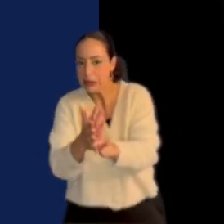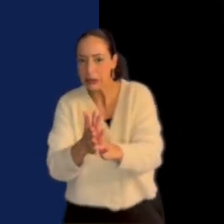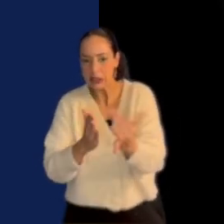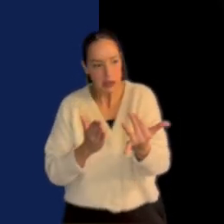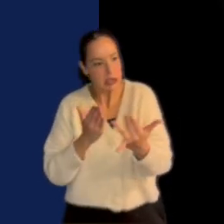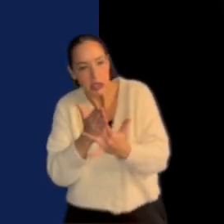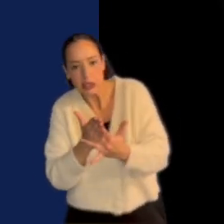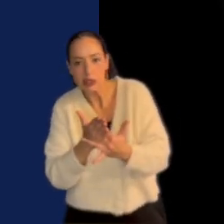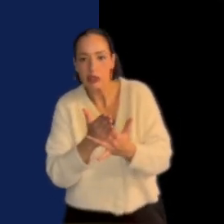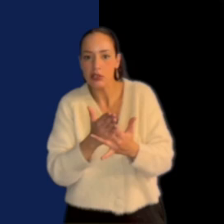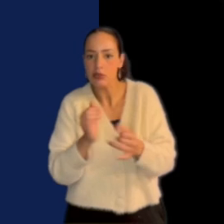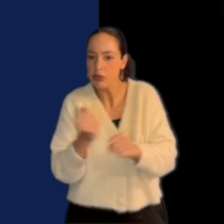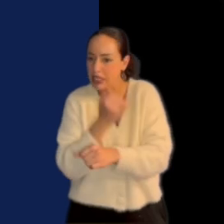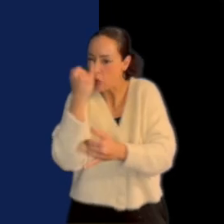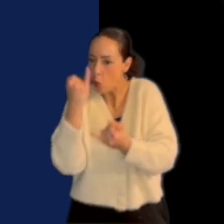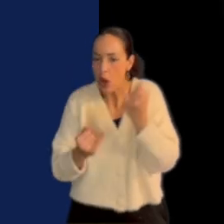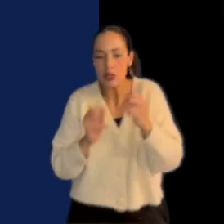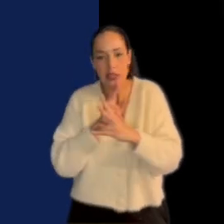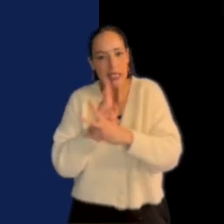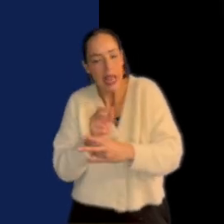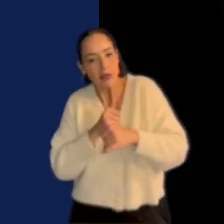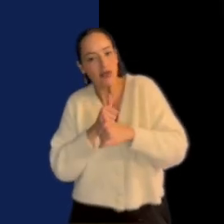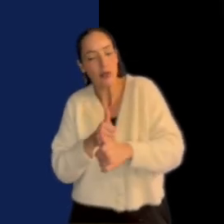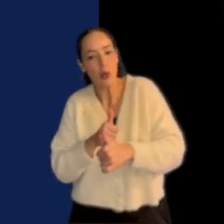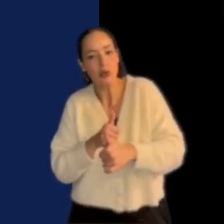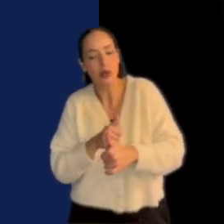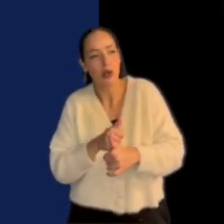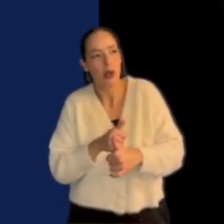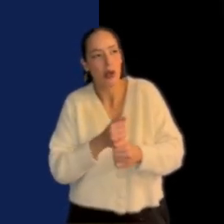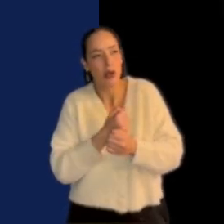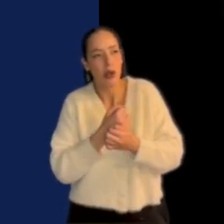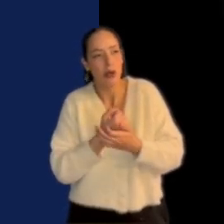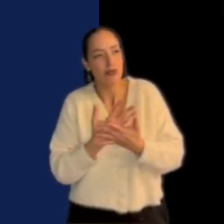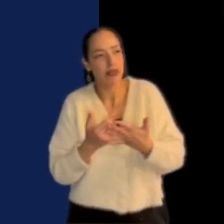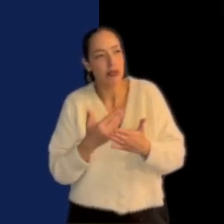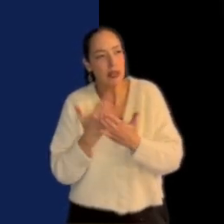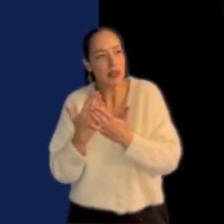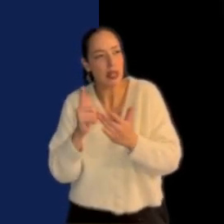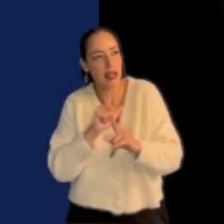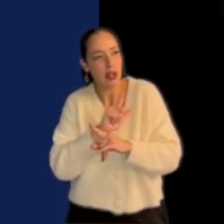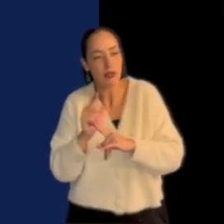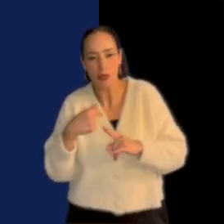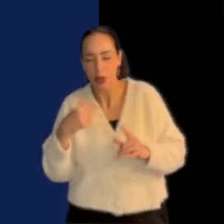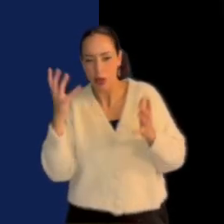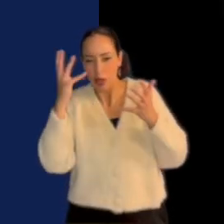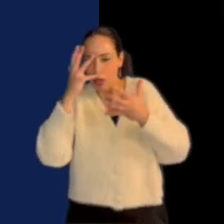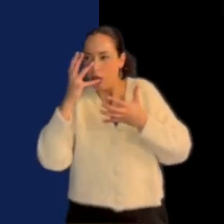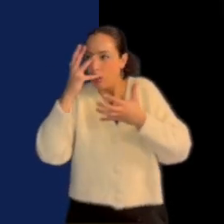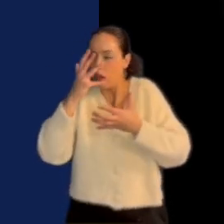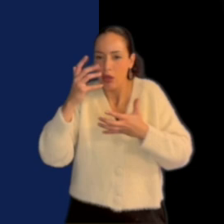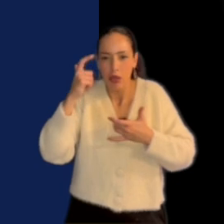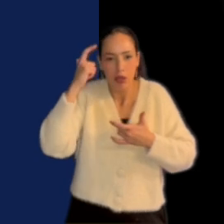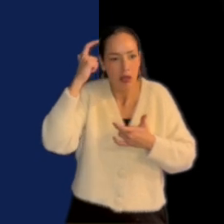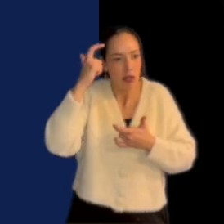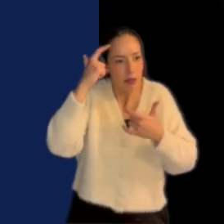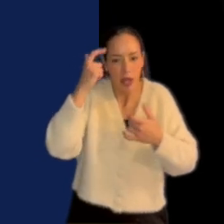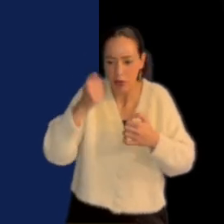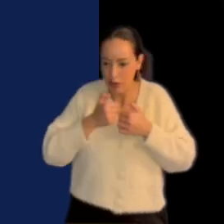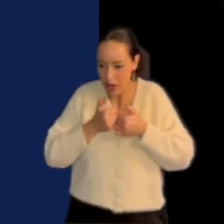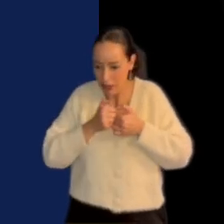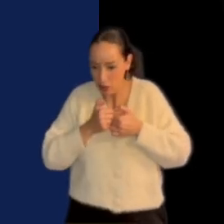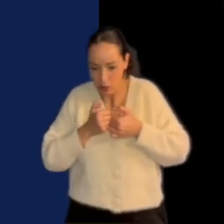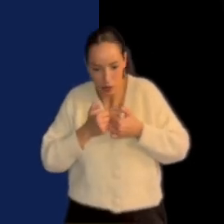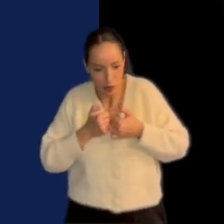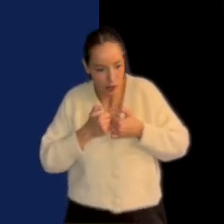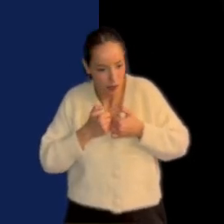support. For days afterwards, I was contrite and confused, questioning the value and worth of the service that I'd developed. I'm not